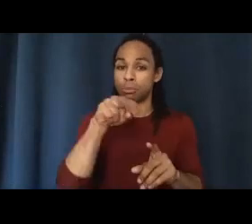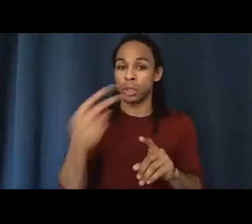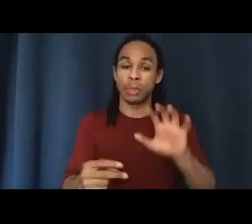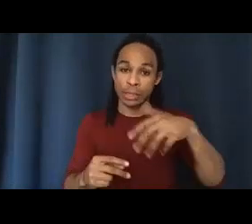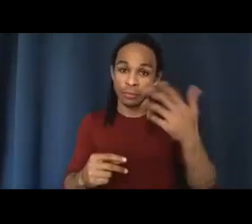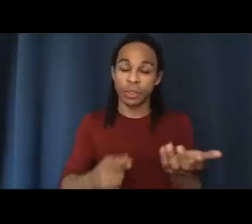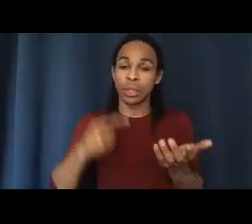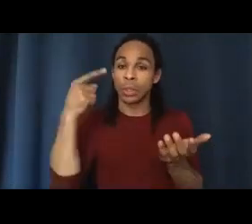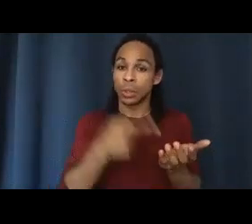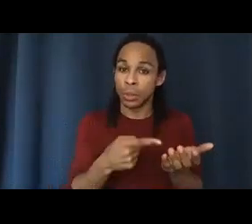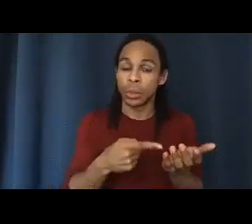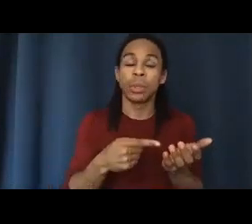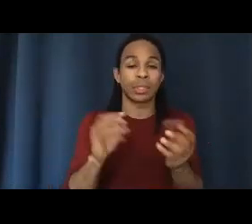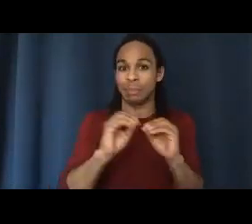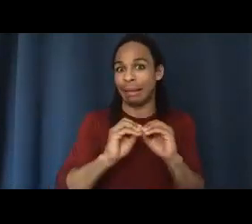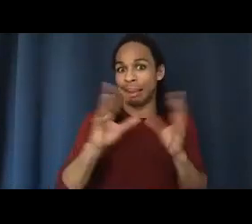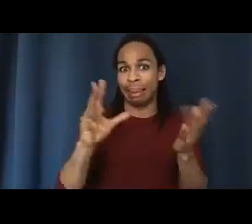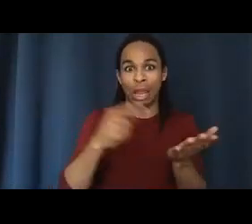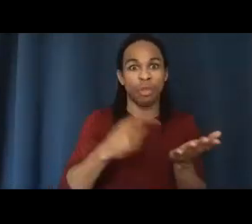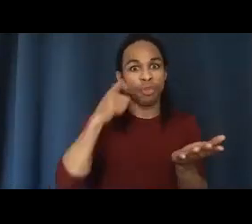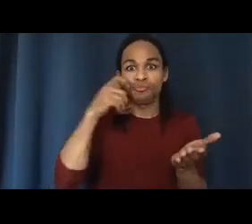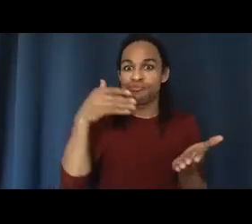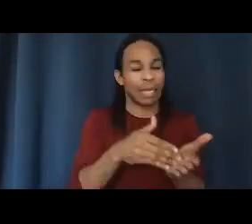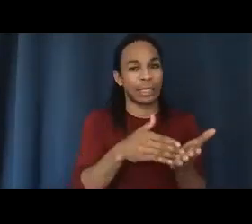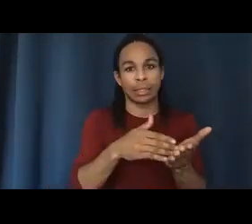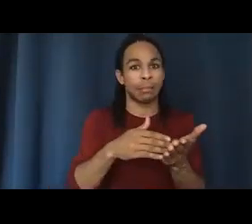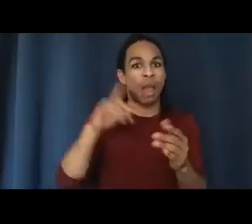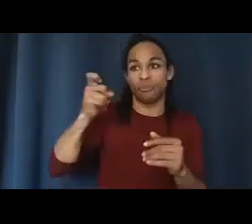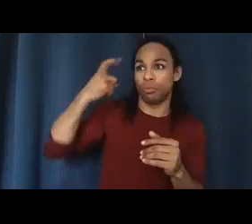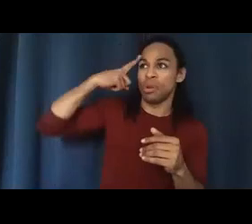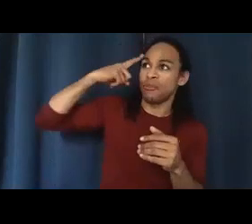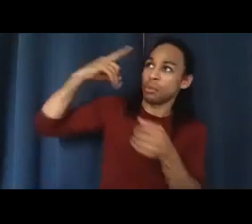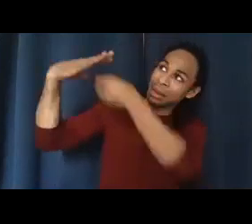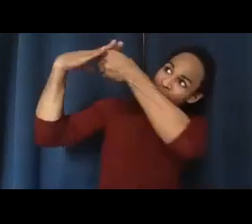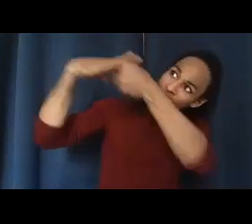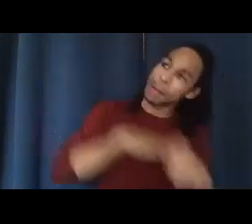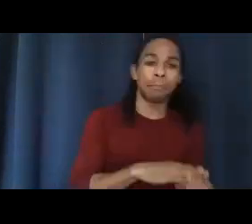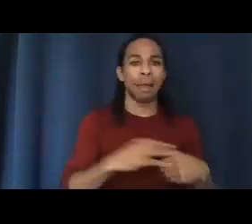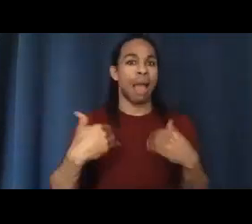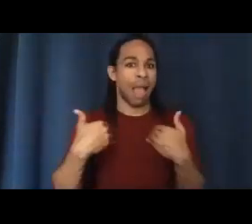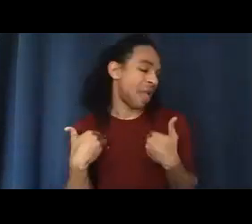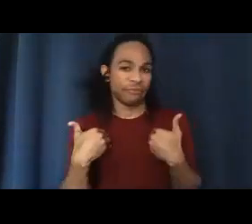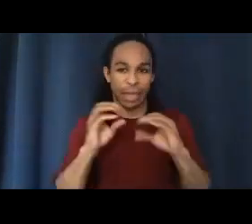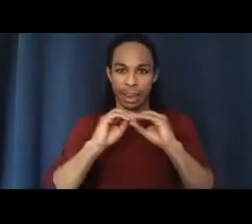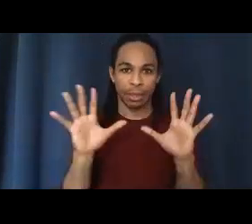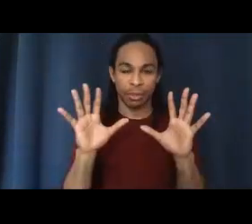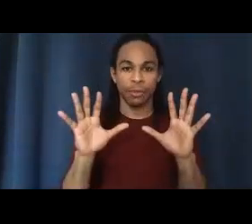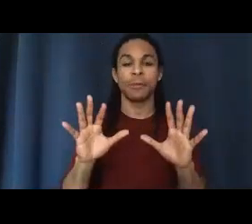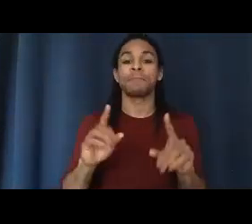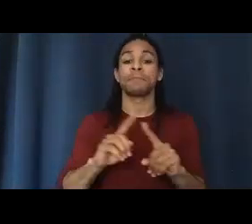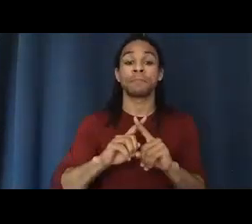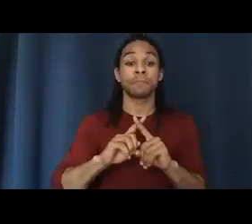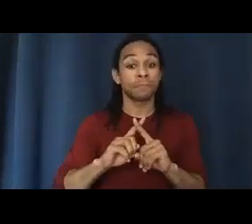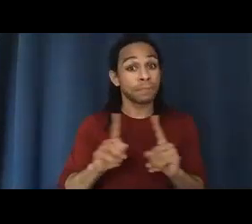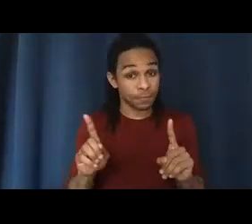made clear the racism of the public policies of Brazil. But regarding the articulation we